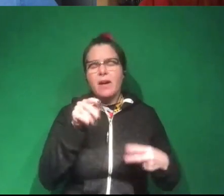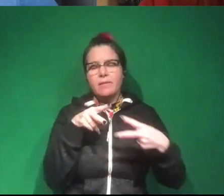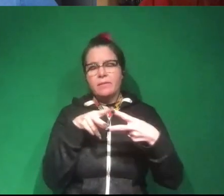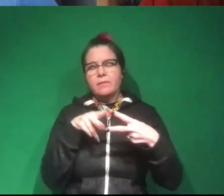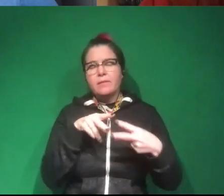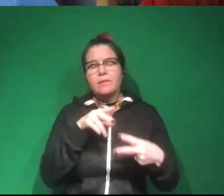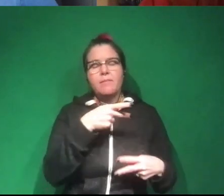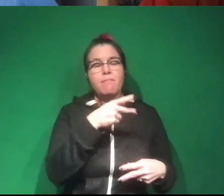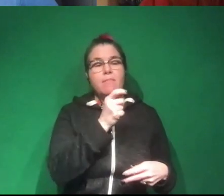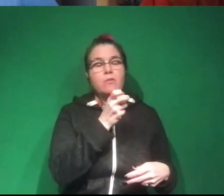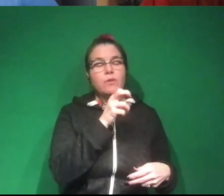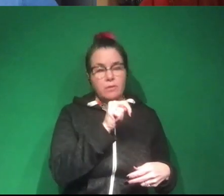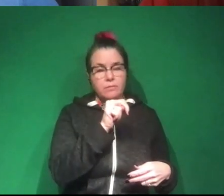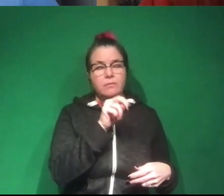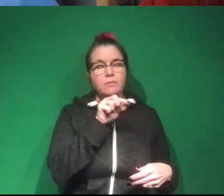to our Patreon, which is